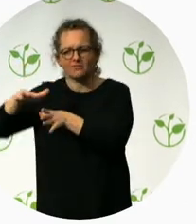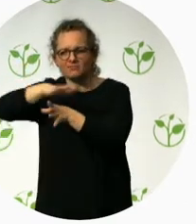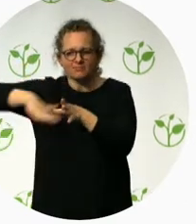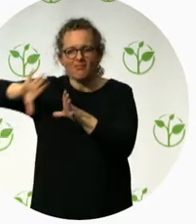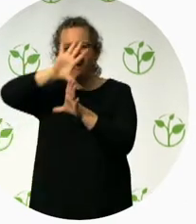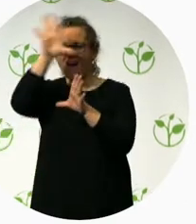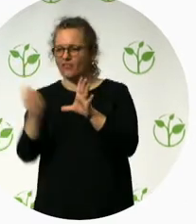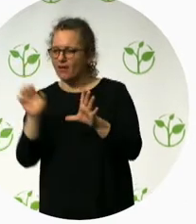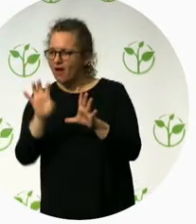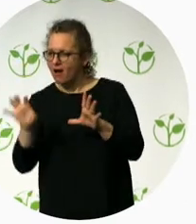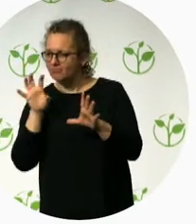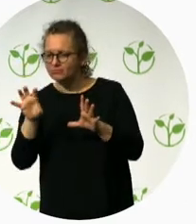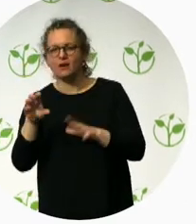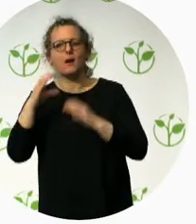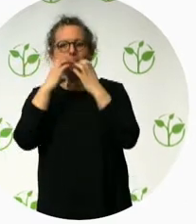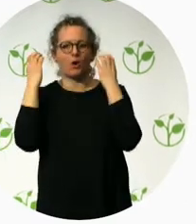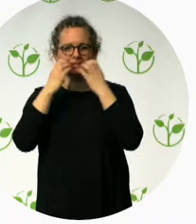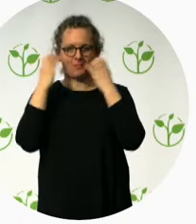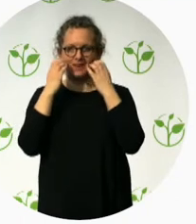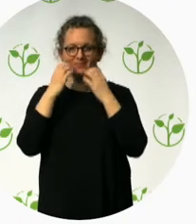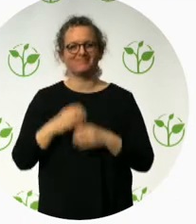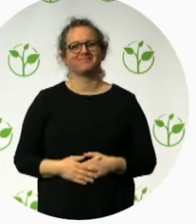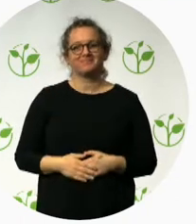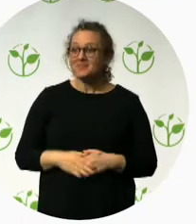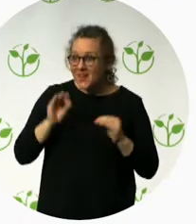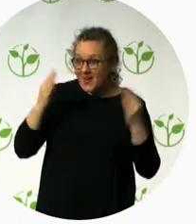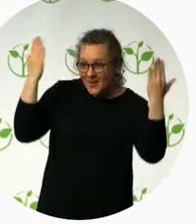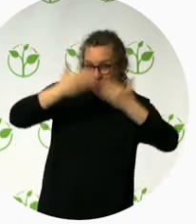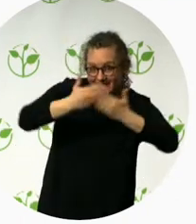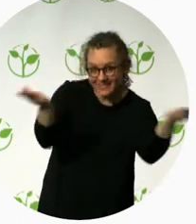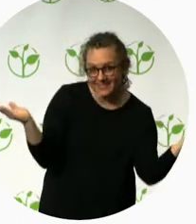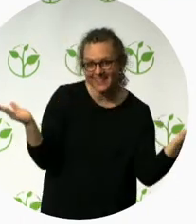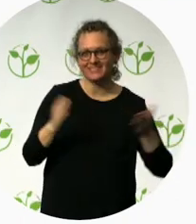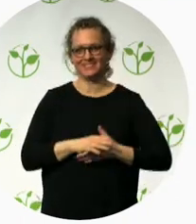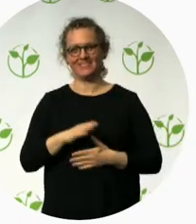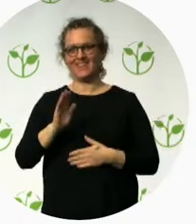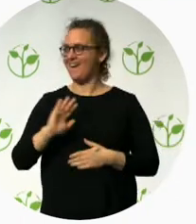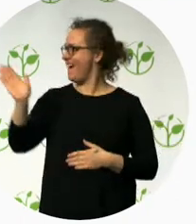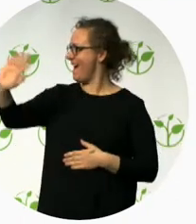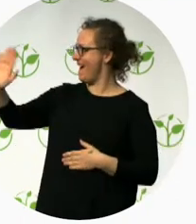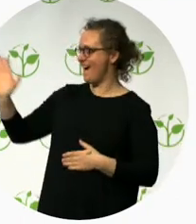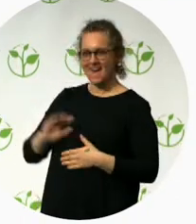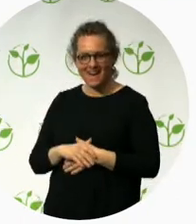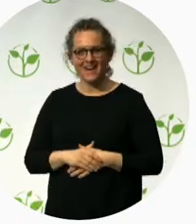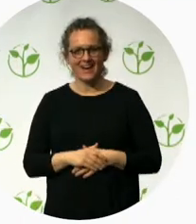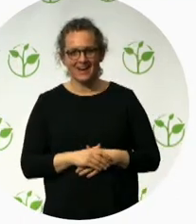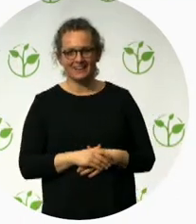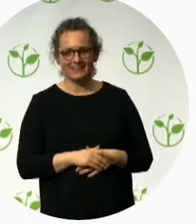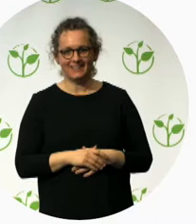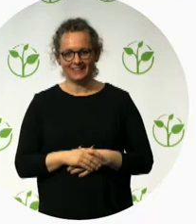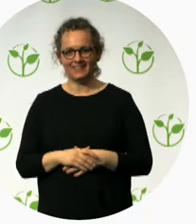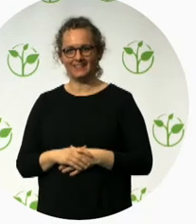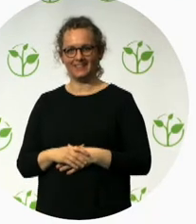Good afternoon, everyone. Good afternoon. Good afternoon. Oh, okay. Thank